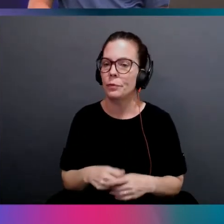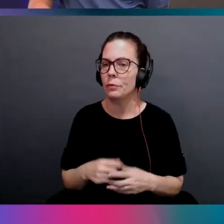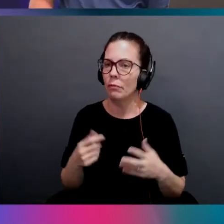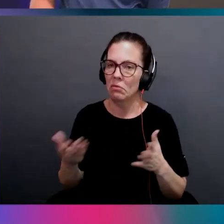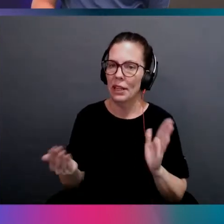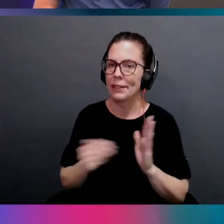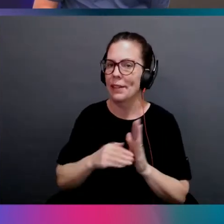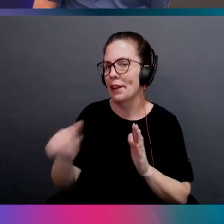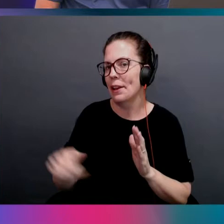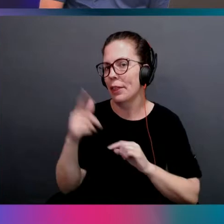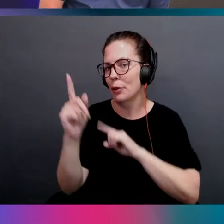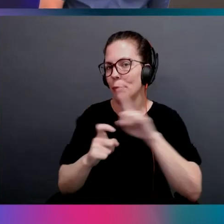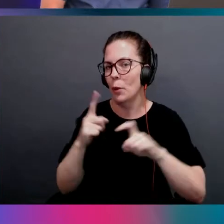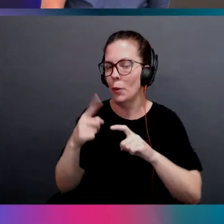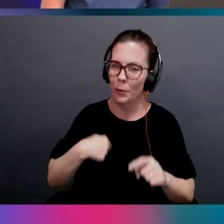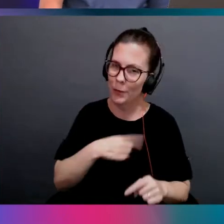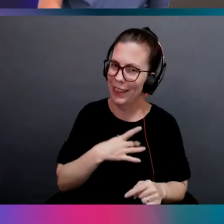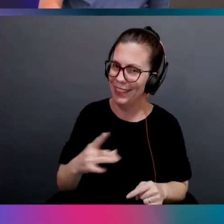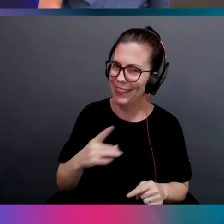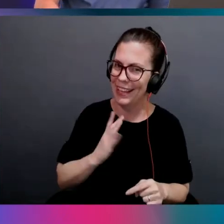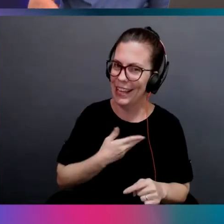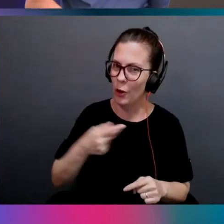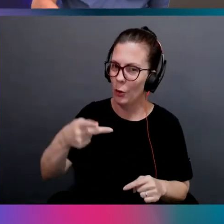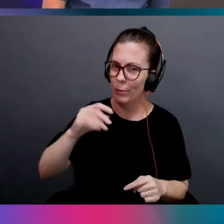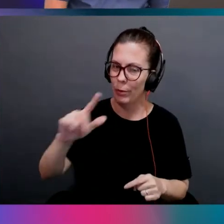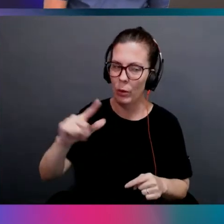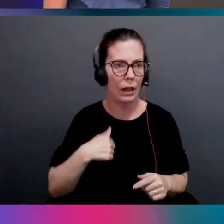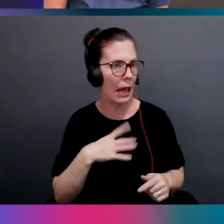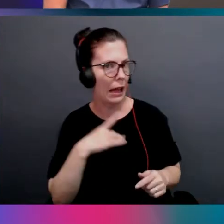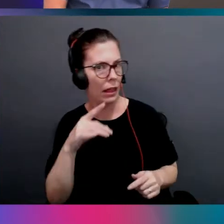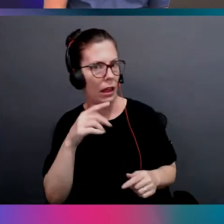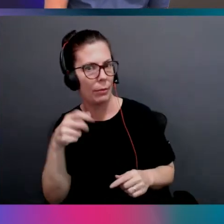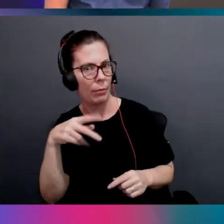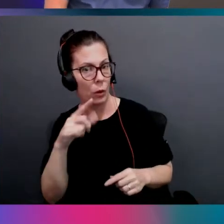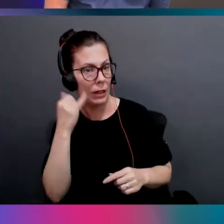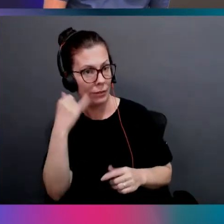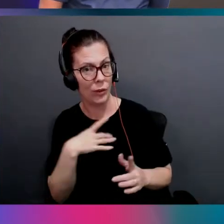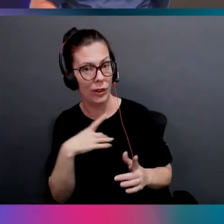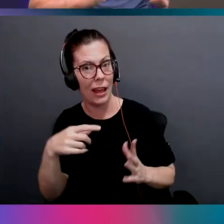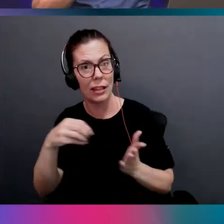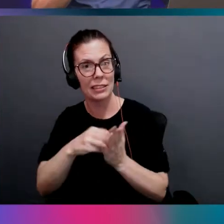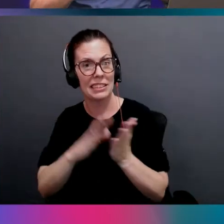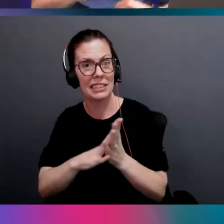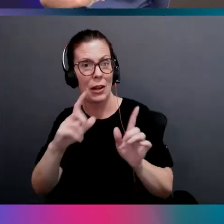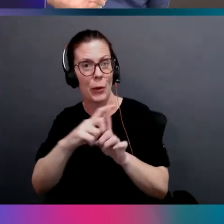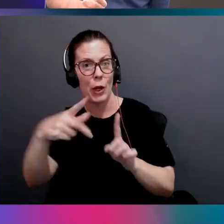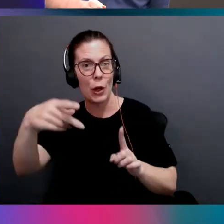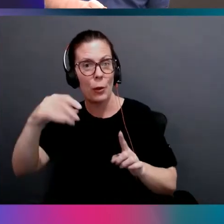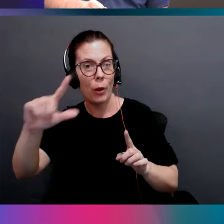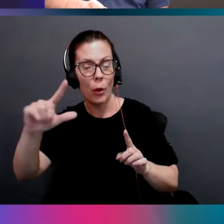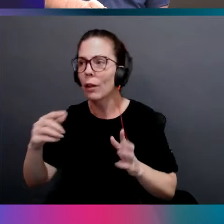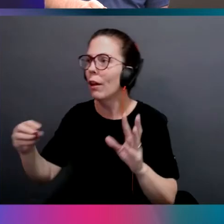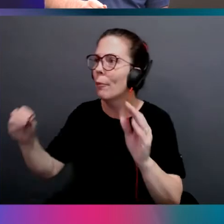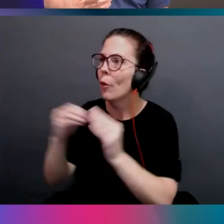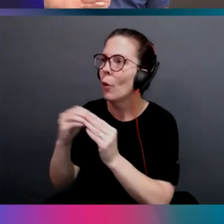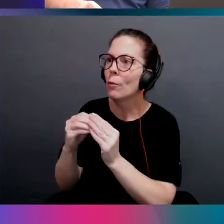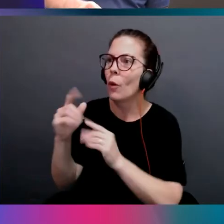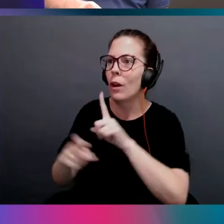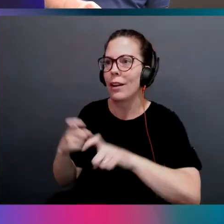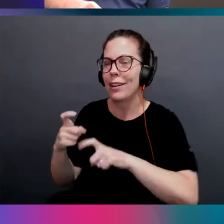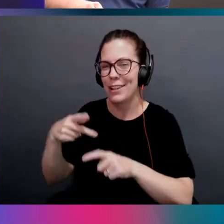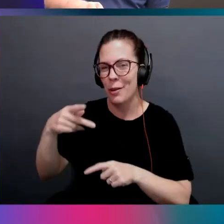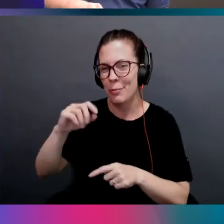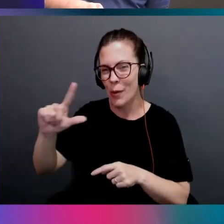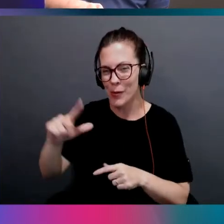poll, because we like our polls. I like polls. If you like polls, type polls in the chat. We're going to poll for polls. More polls, more polls. Yeah,